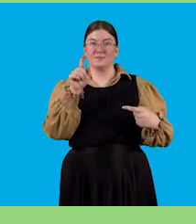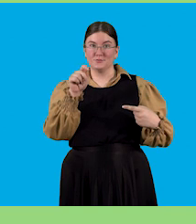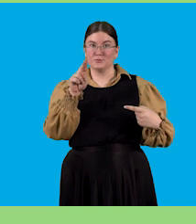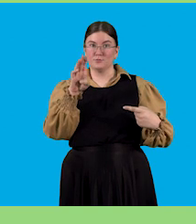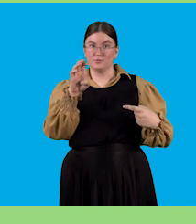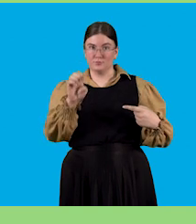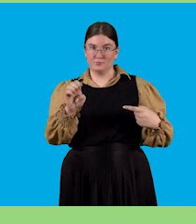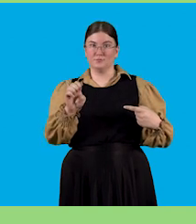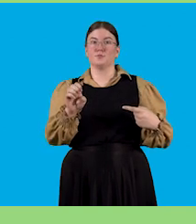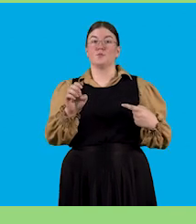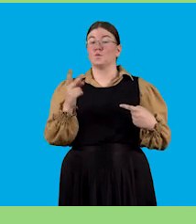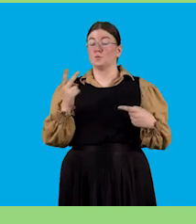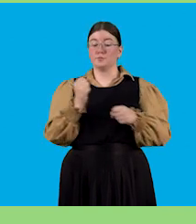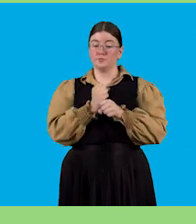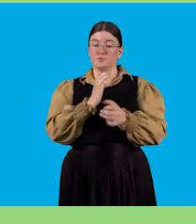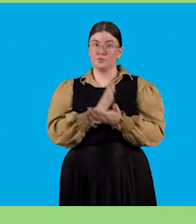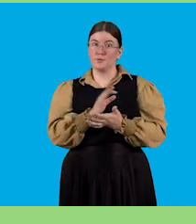F.